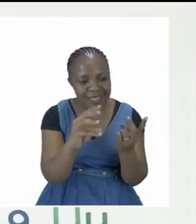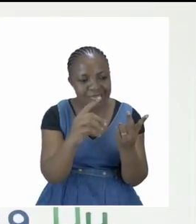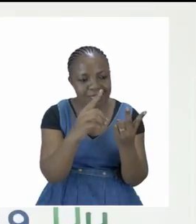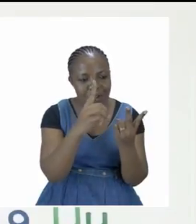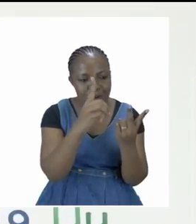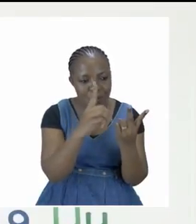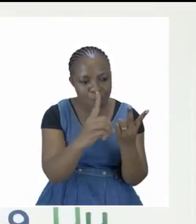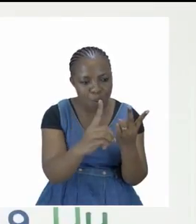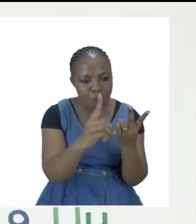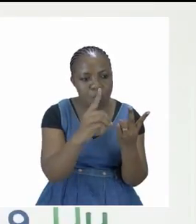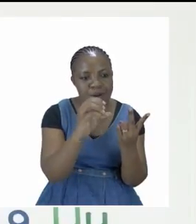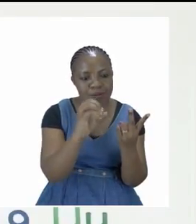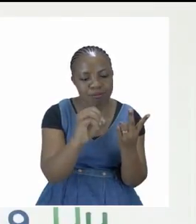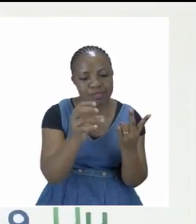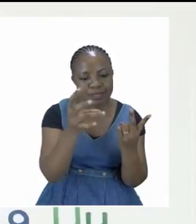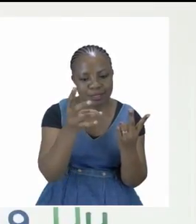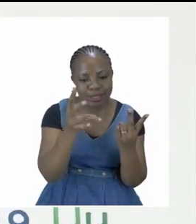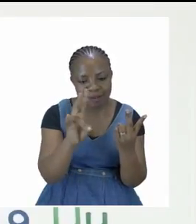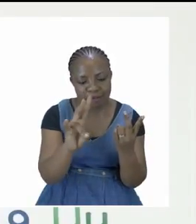107,